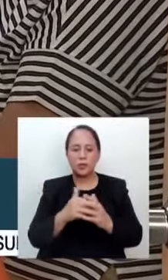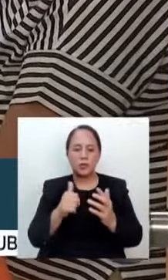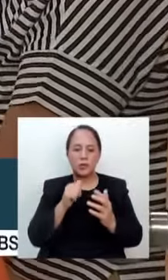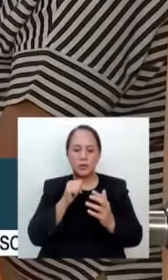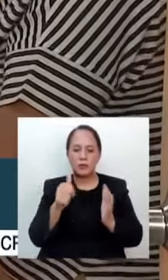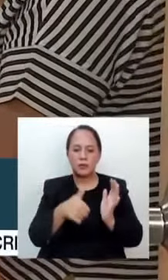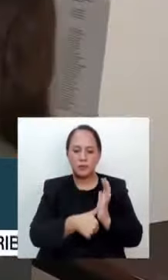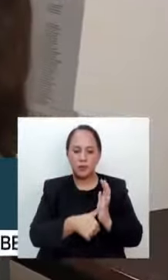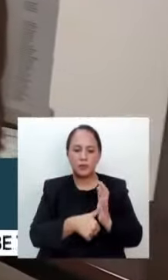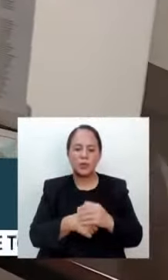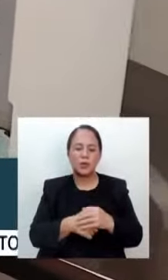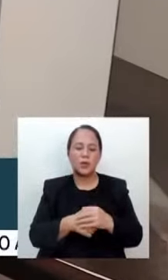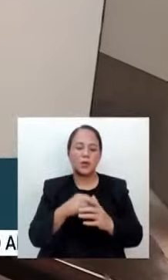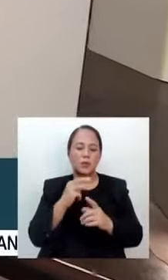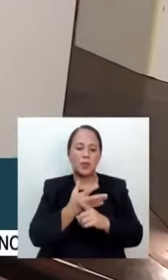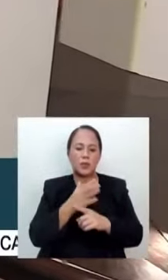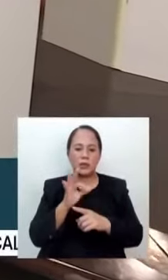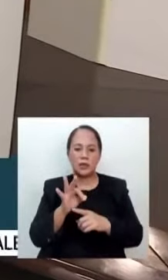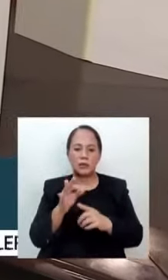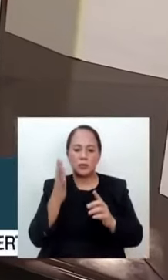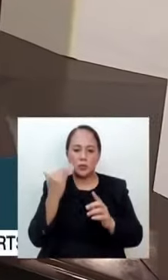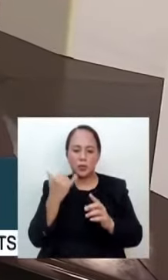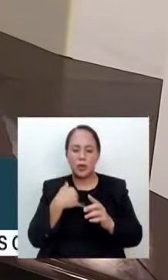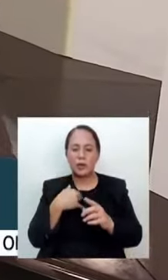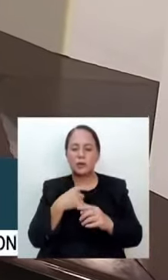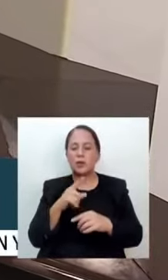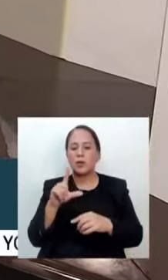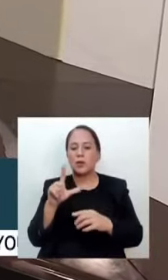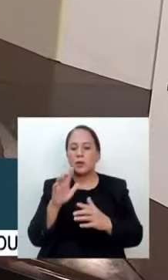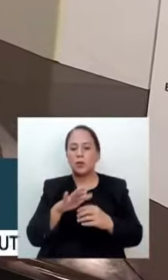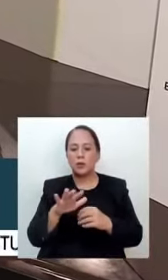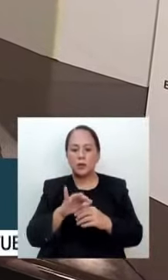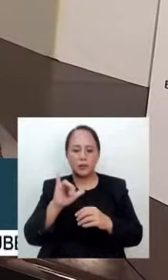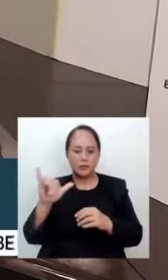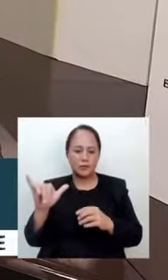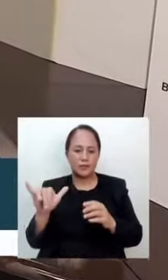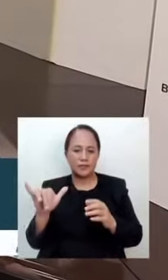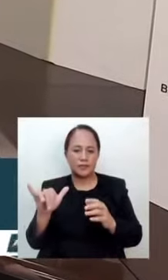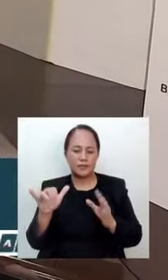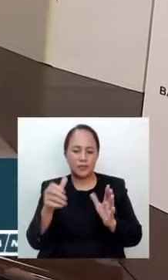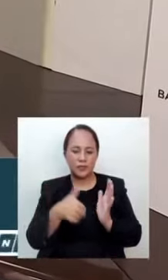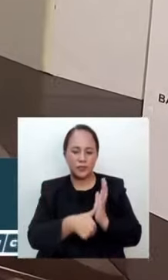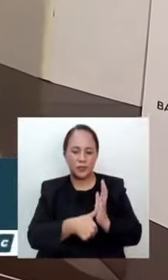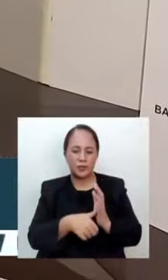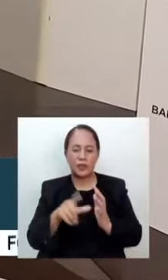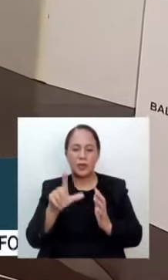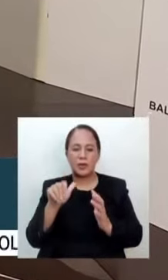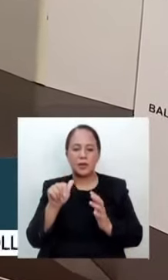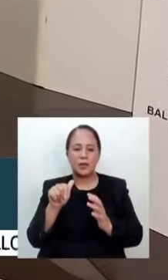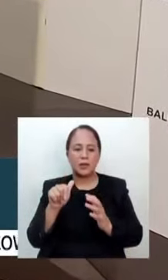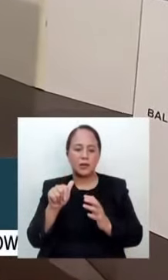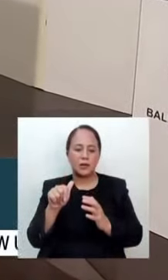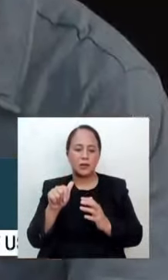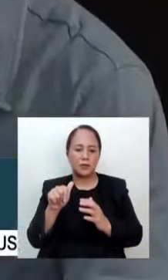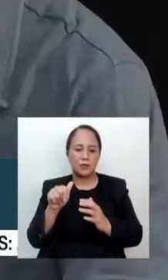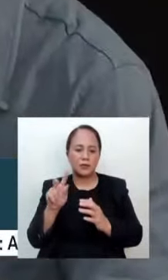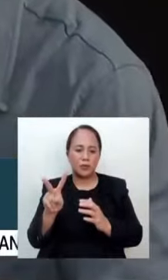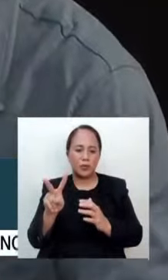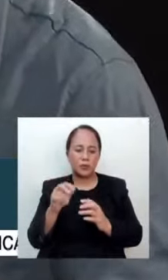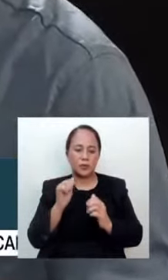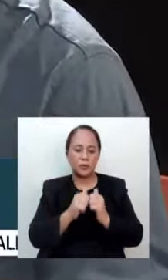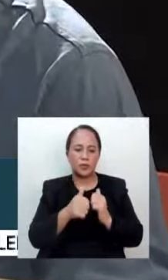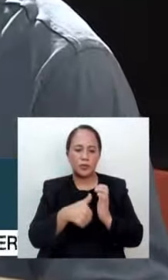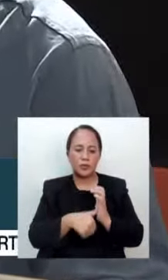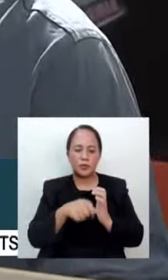vote on May 9 as they have been marked as local absentee voters in their polling precincts. The LAV, Carmina, is done manually, which means voters have to